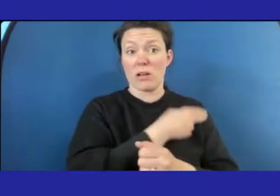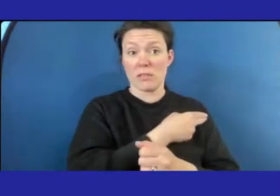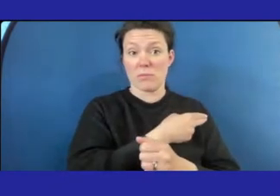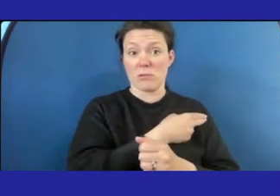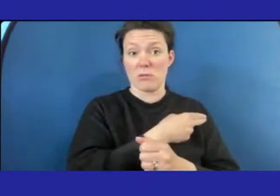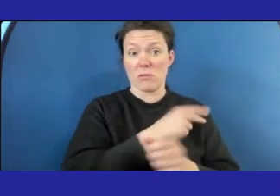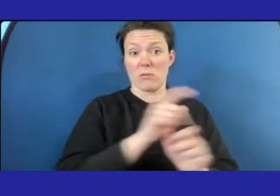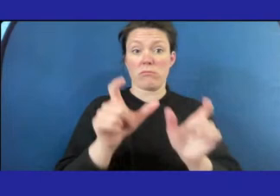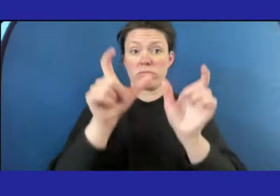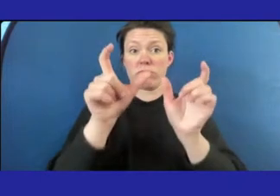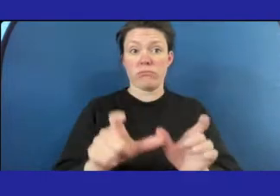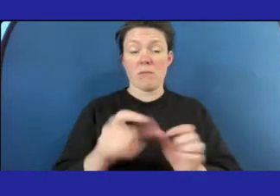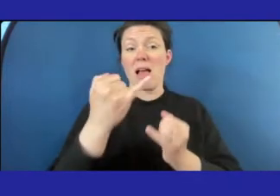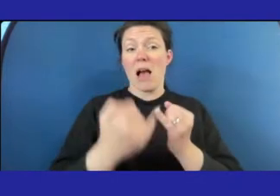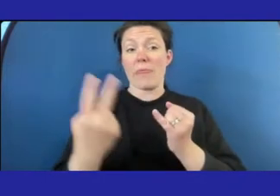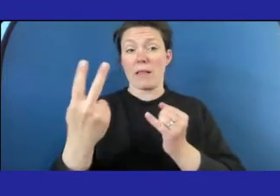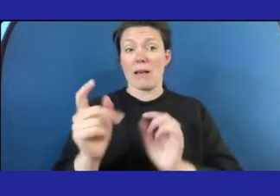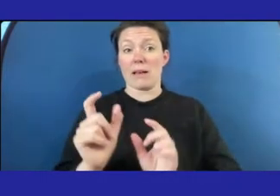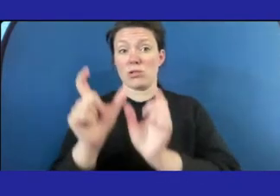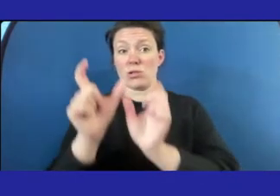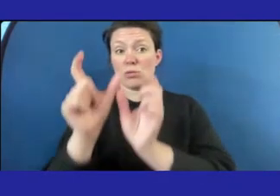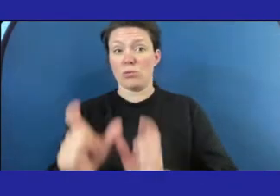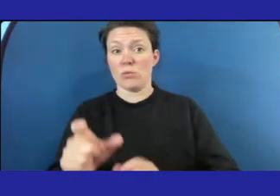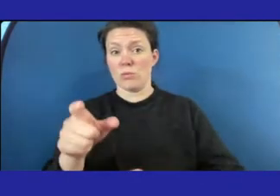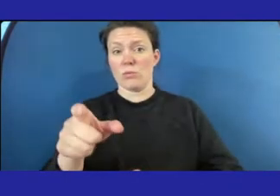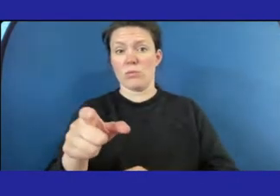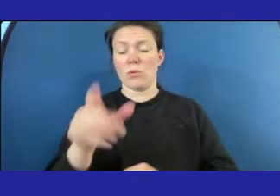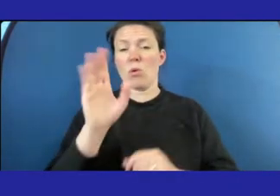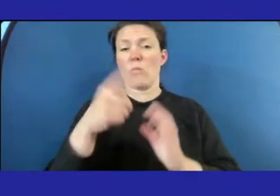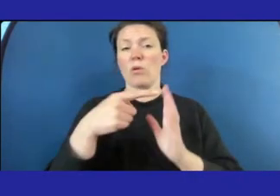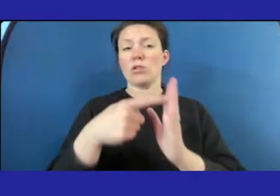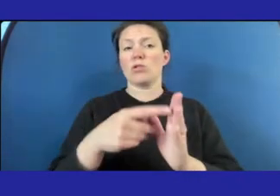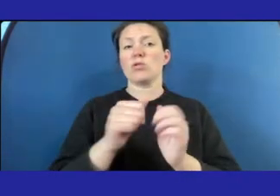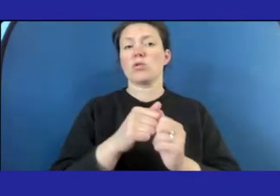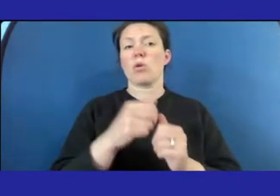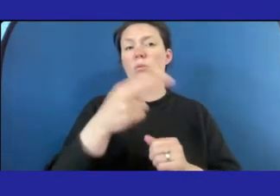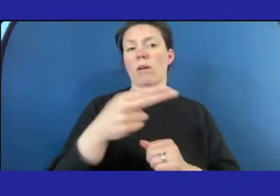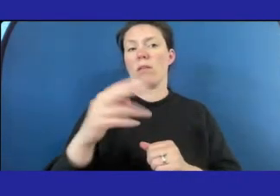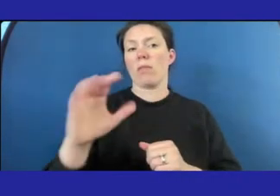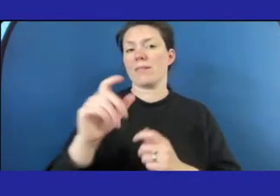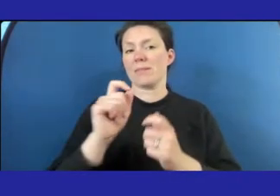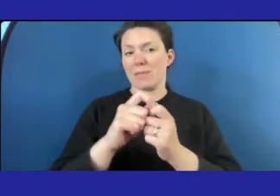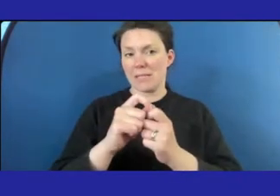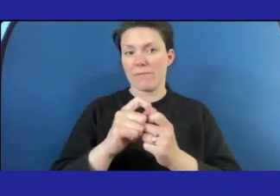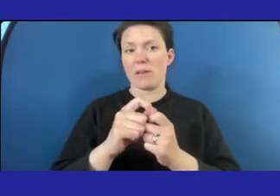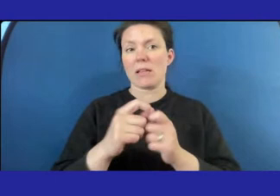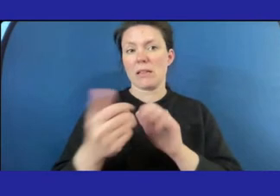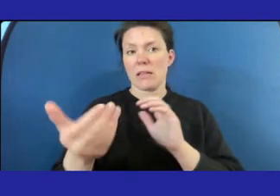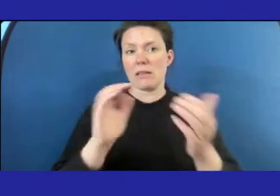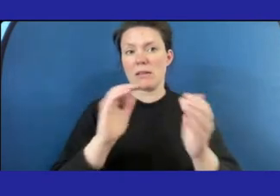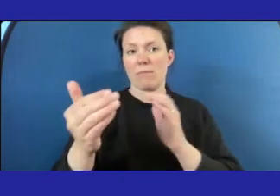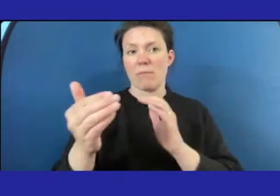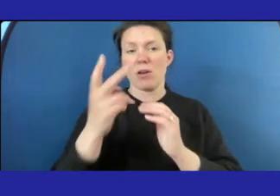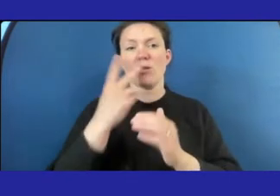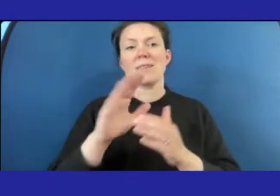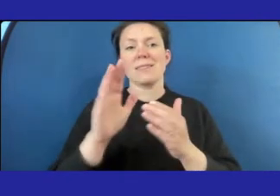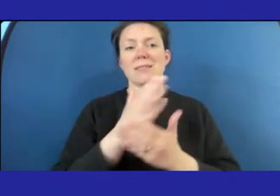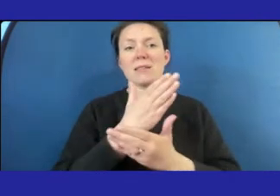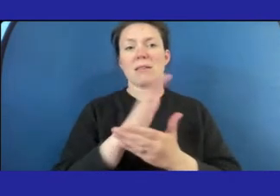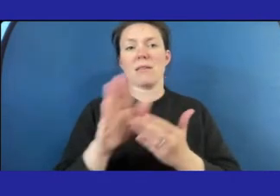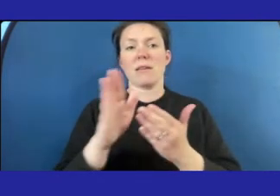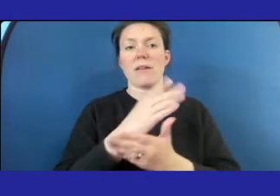the last two columns, to show it within health and hospitals, to see what the average is across our